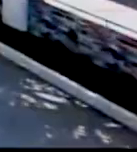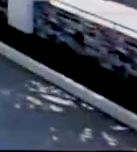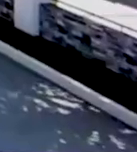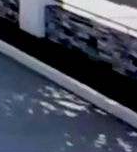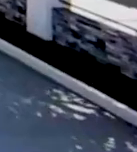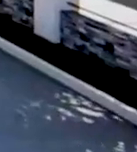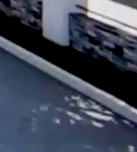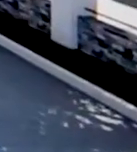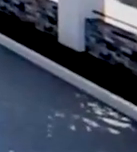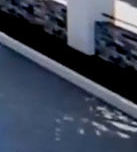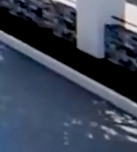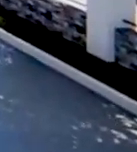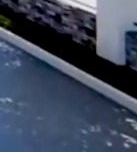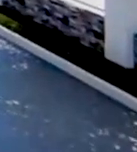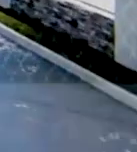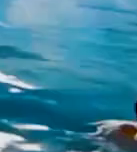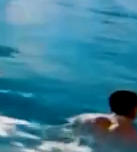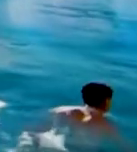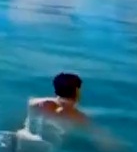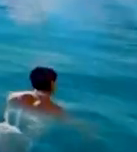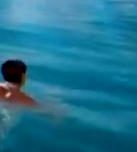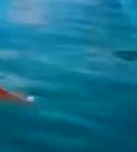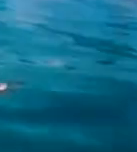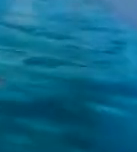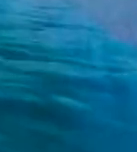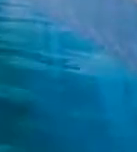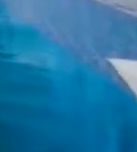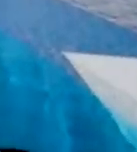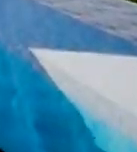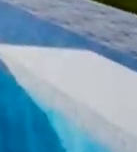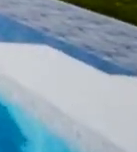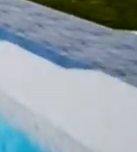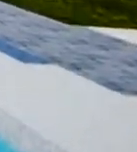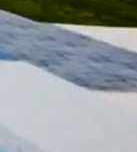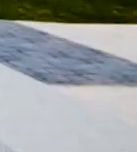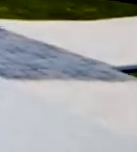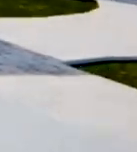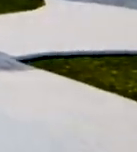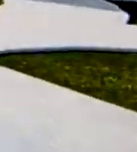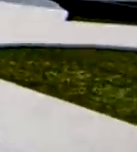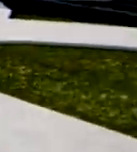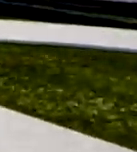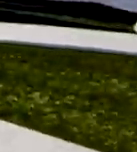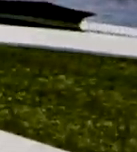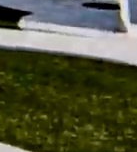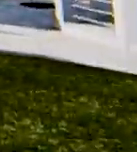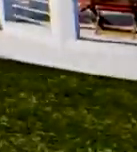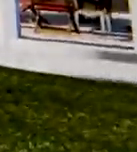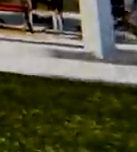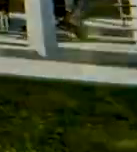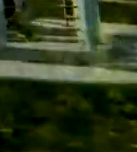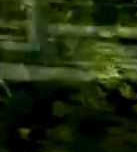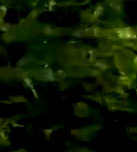avant-garde architectural styles of our homes and villas reflects a lifestyle that is both exclusive